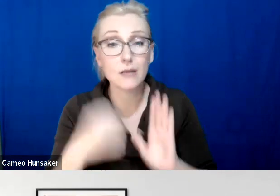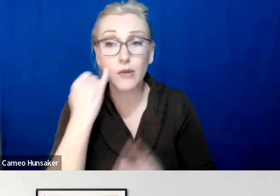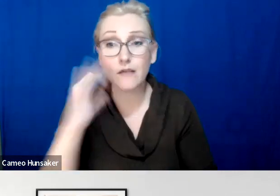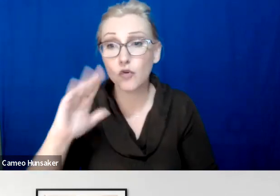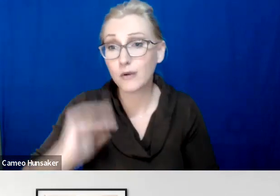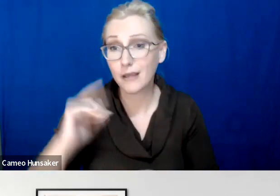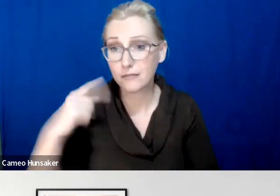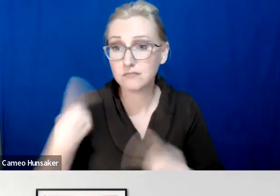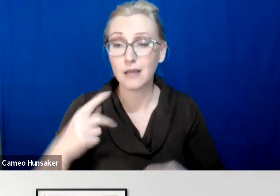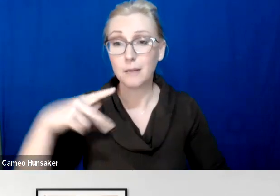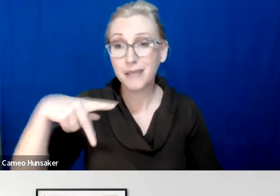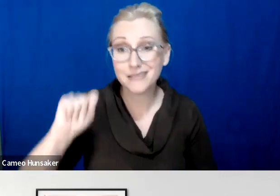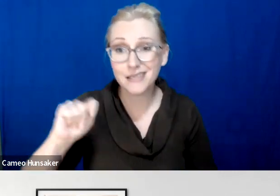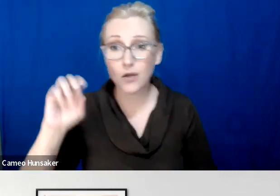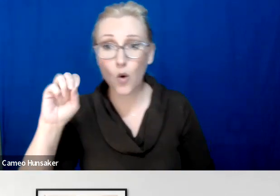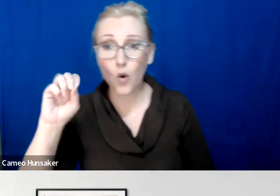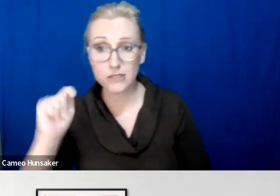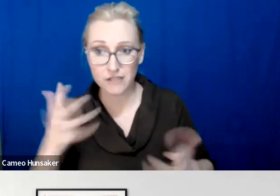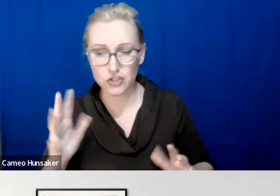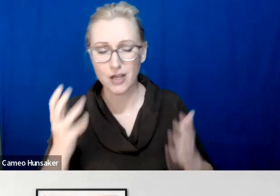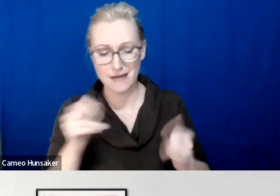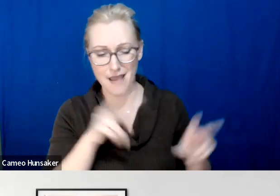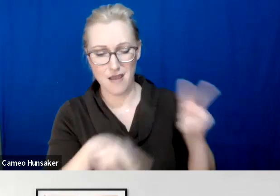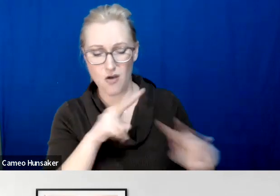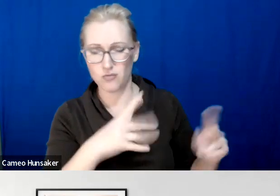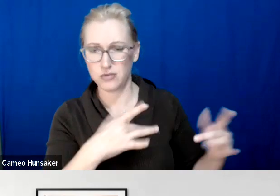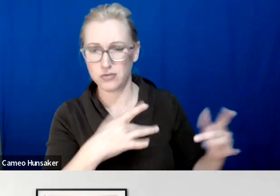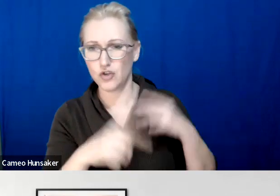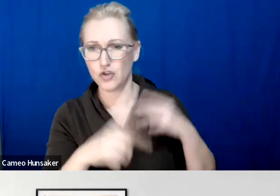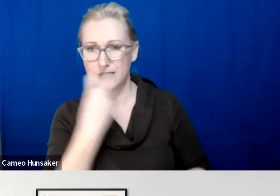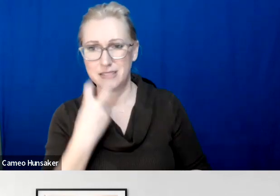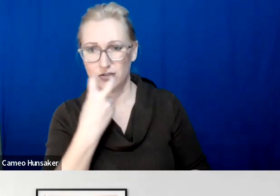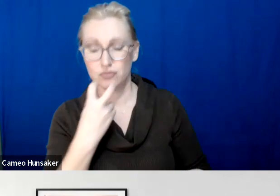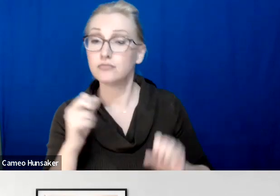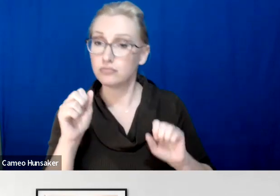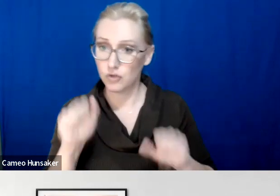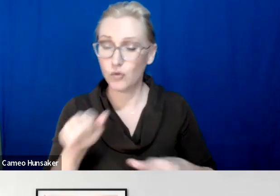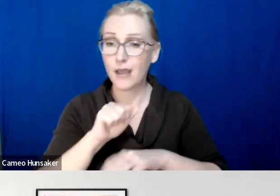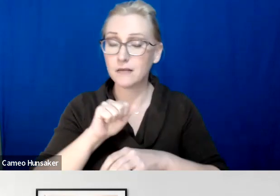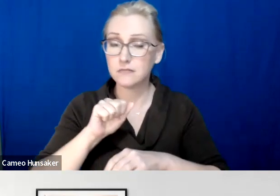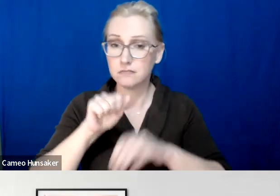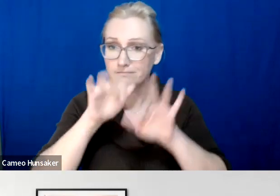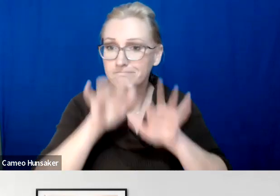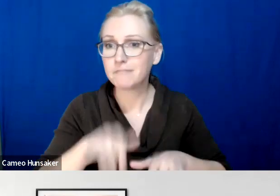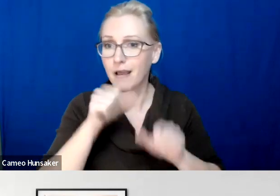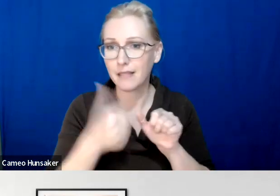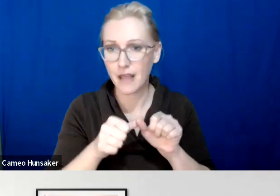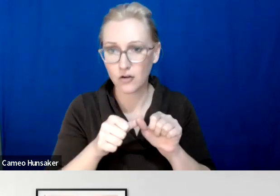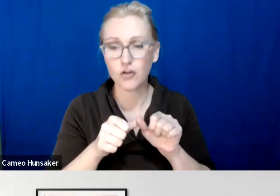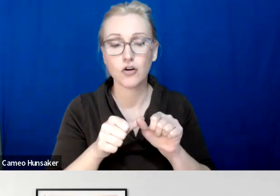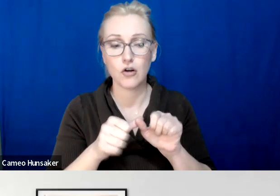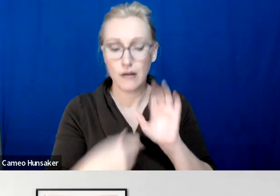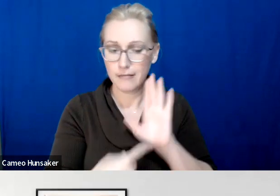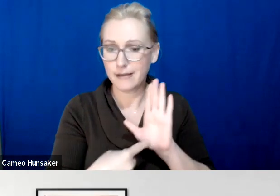therapy, but now you're concerned about their speech language development. So you could say, I agree that they should continue to receive